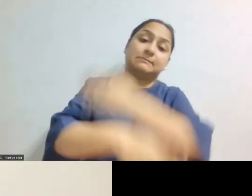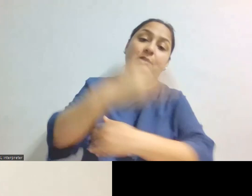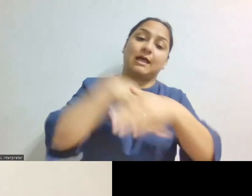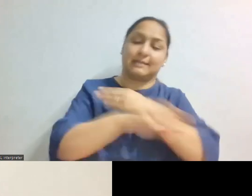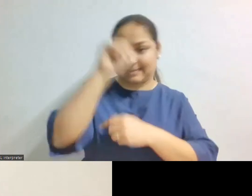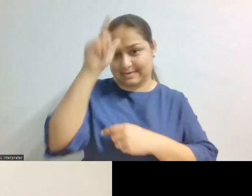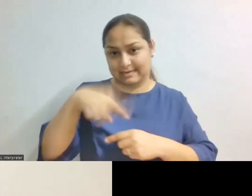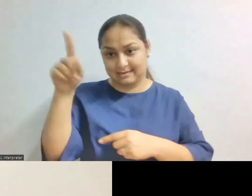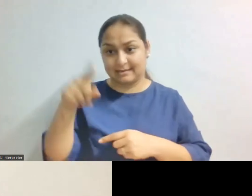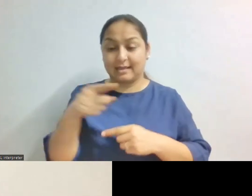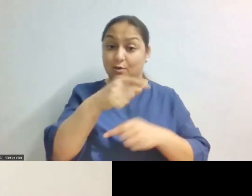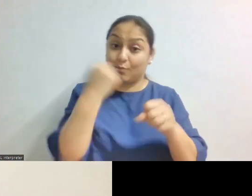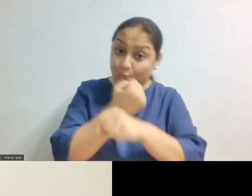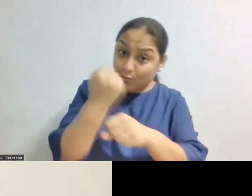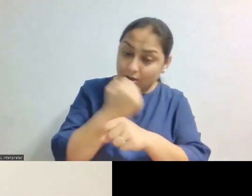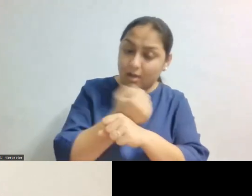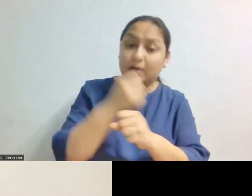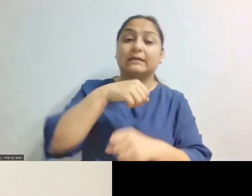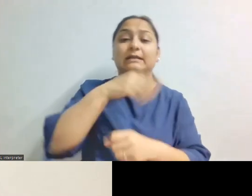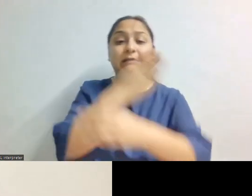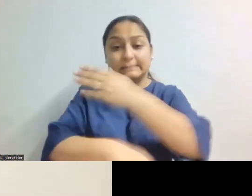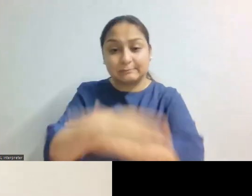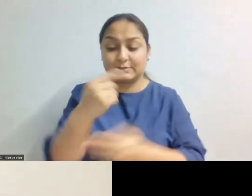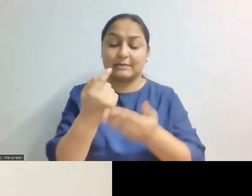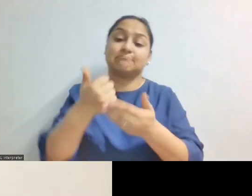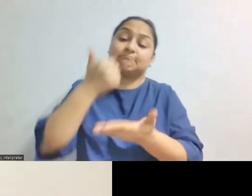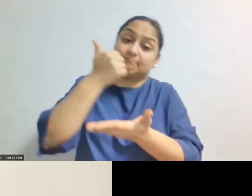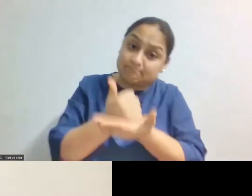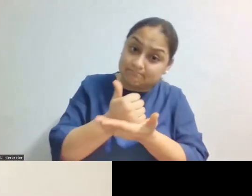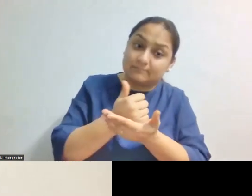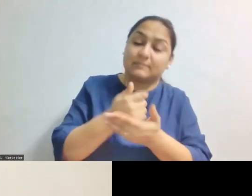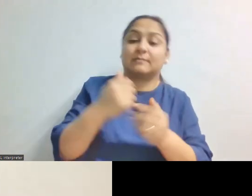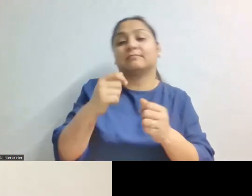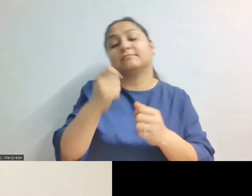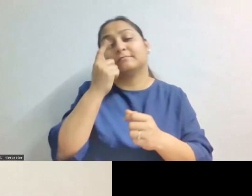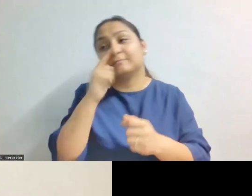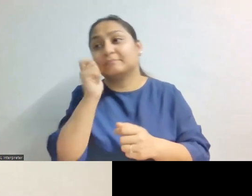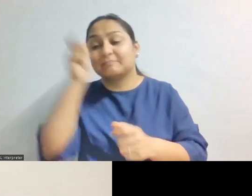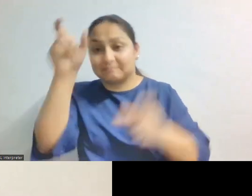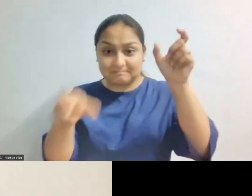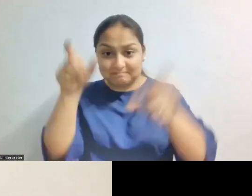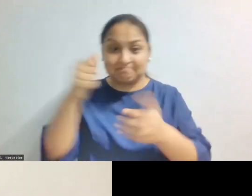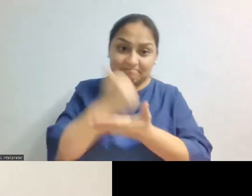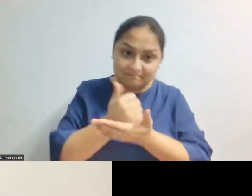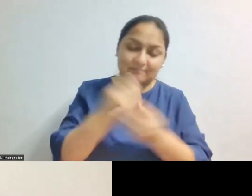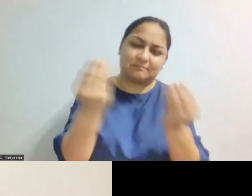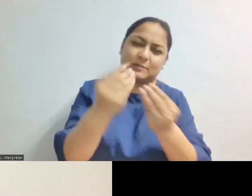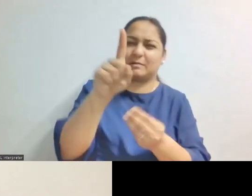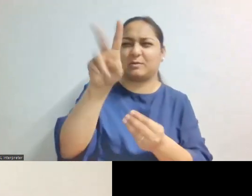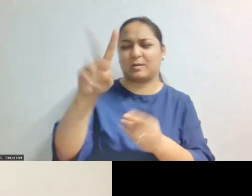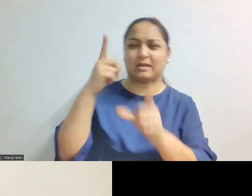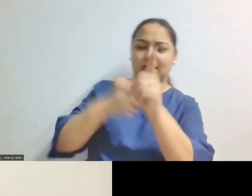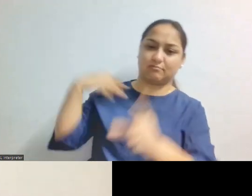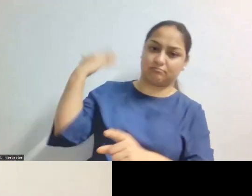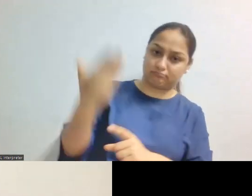been working on disability rights and gender justice for the past 12 years at the global, national,